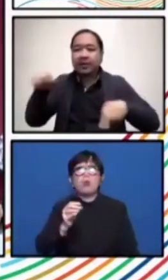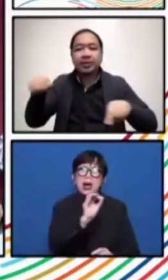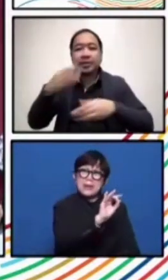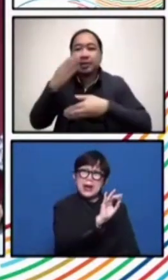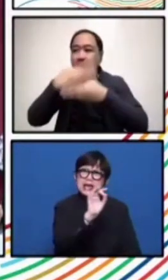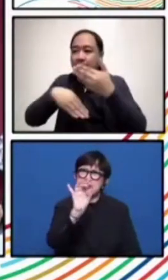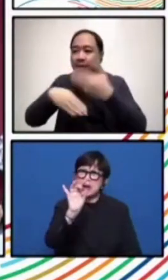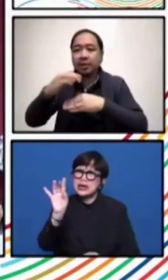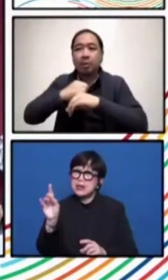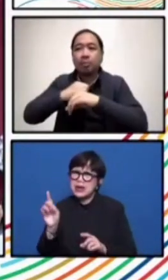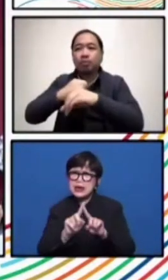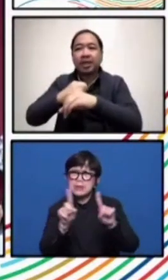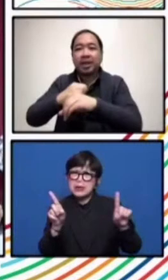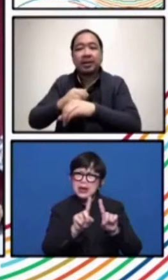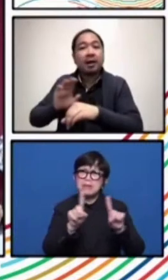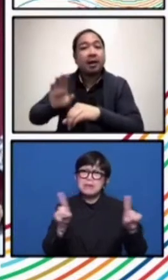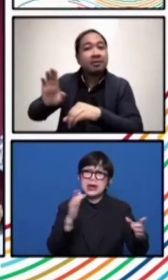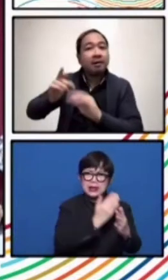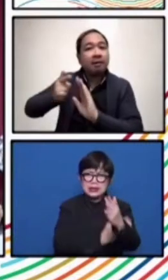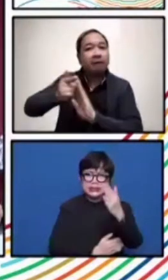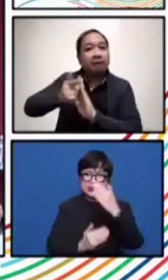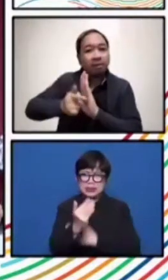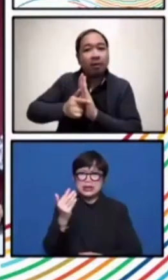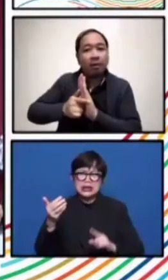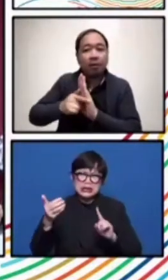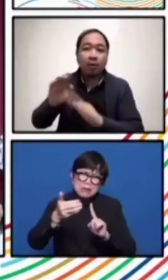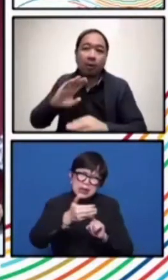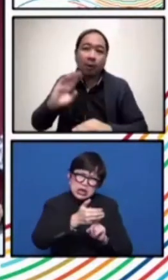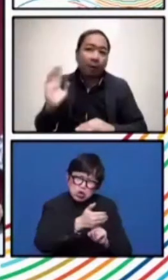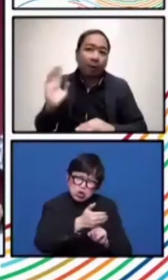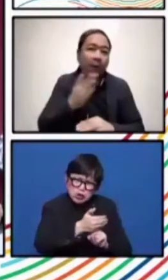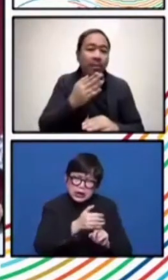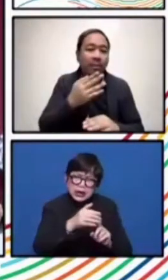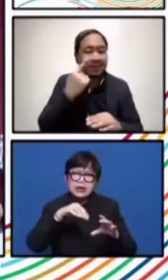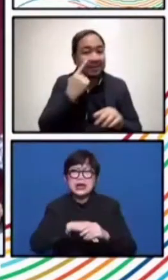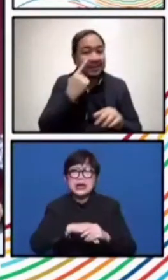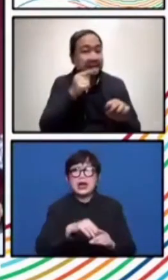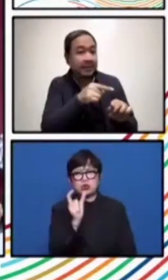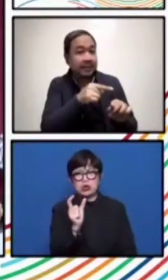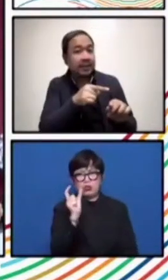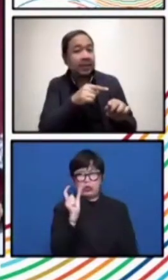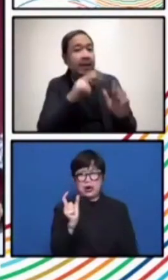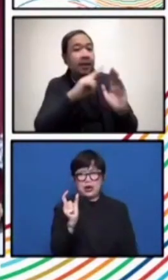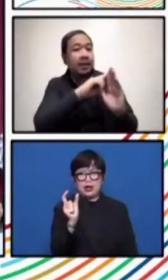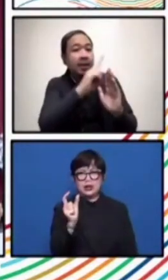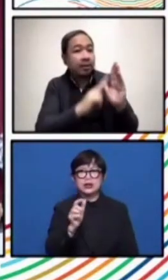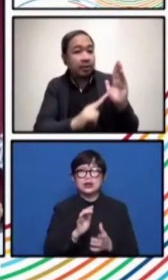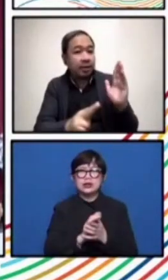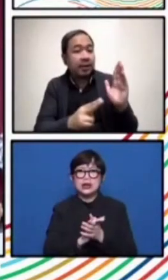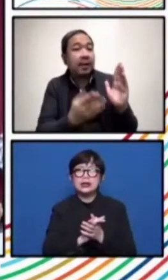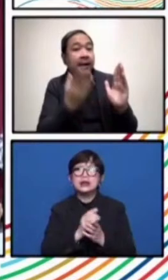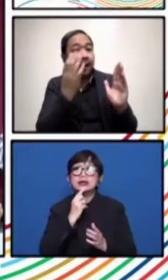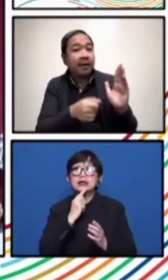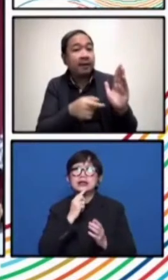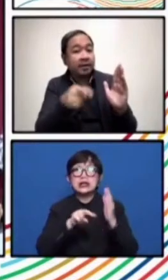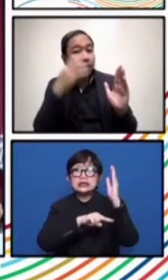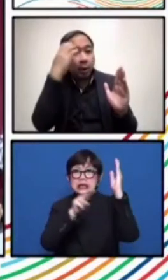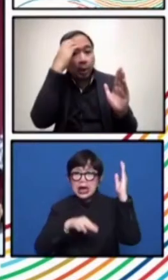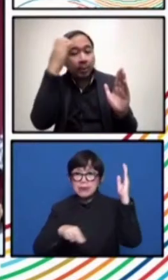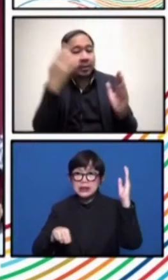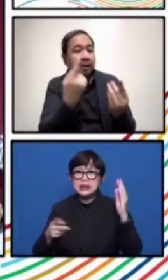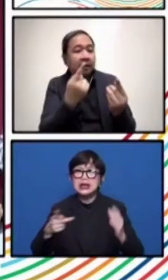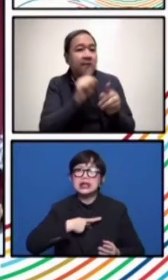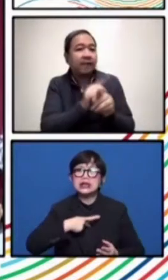diversity by law this must clear in the frame with P of clpd that the state party to the convention